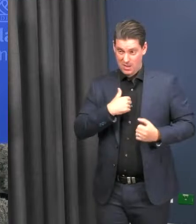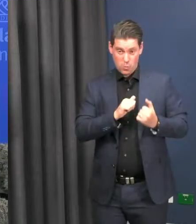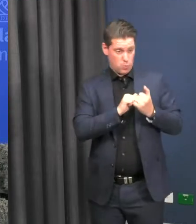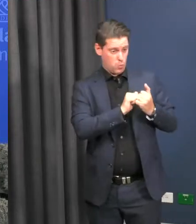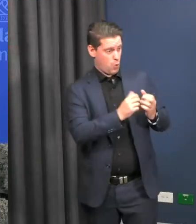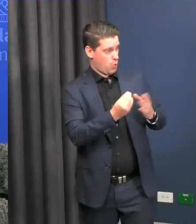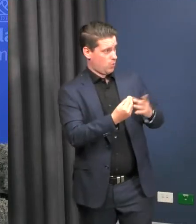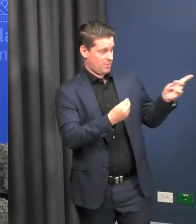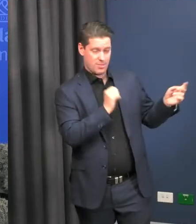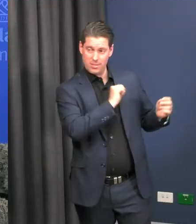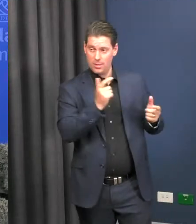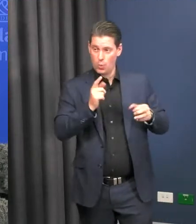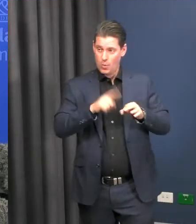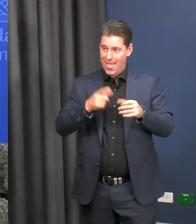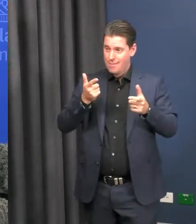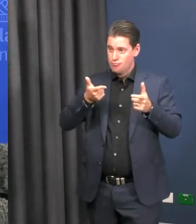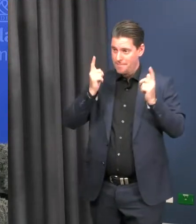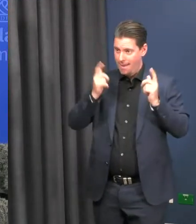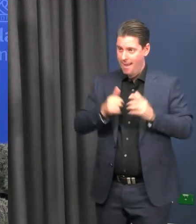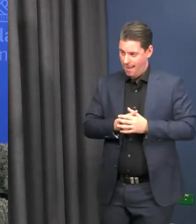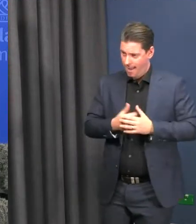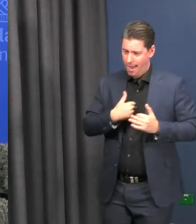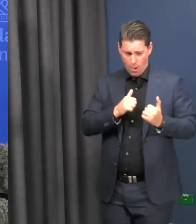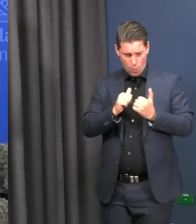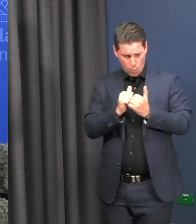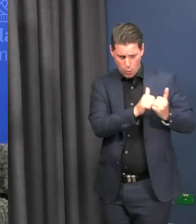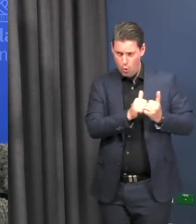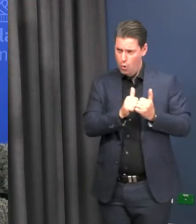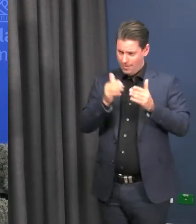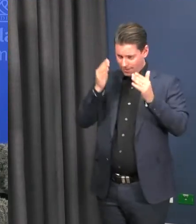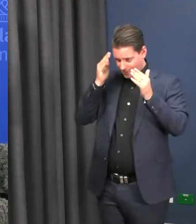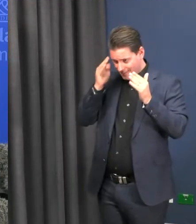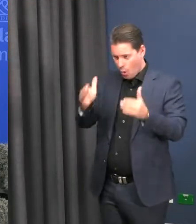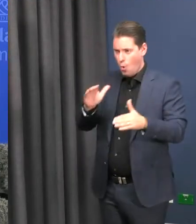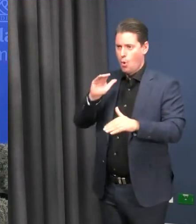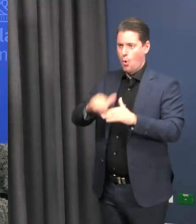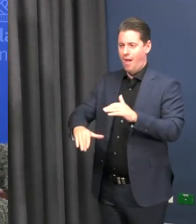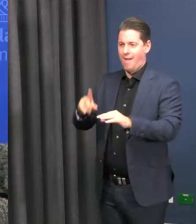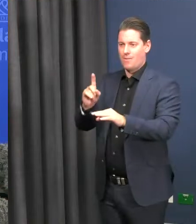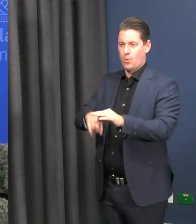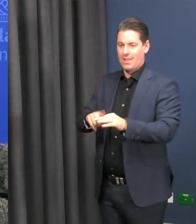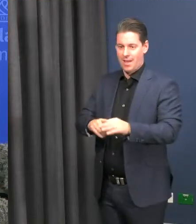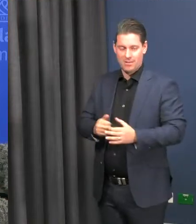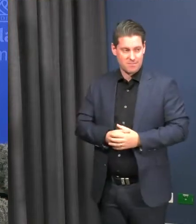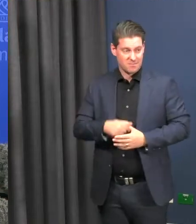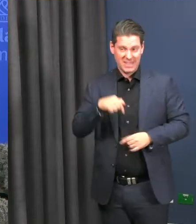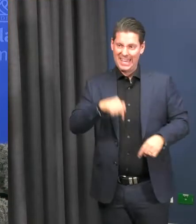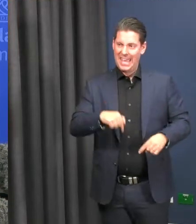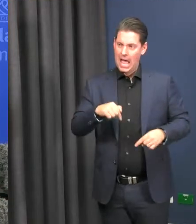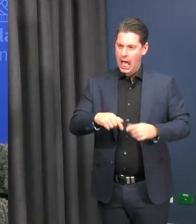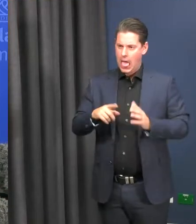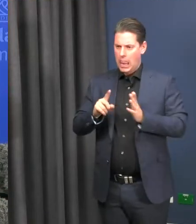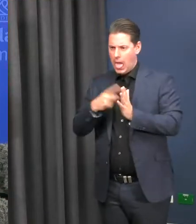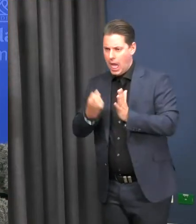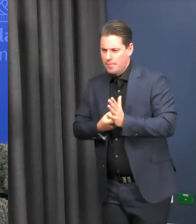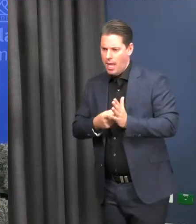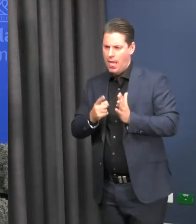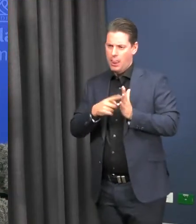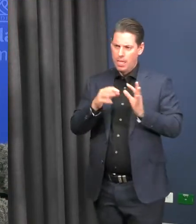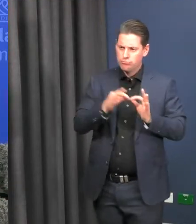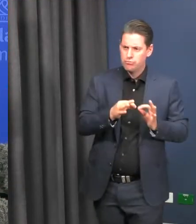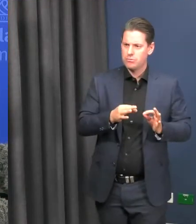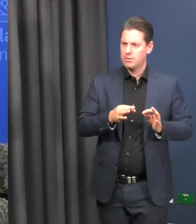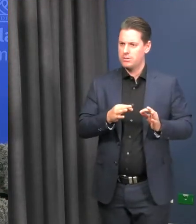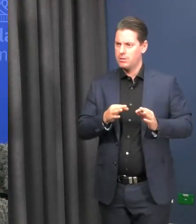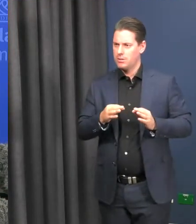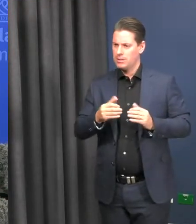Crisafulli, absolutely in lockstep. There is no political parties here. There are no borders between New South